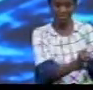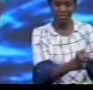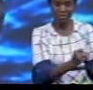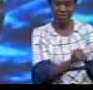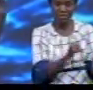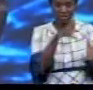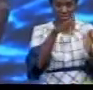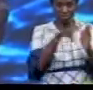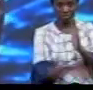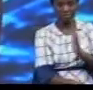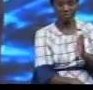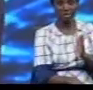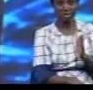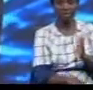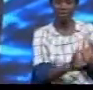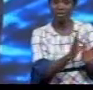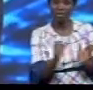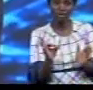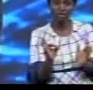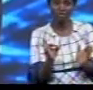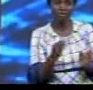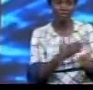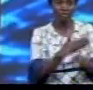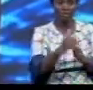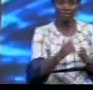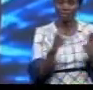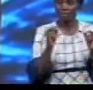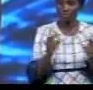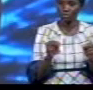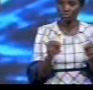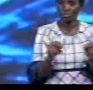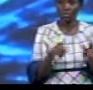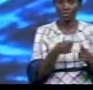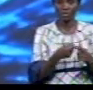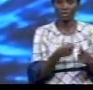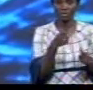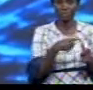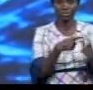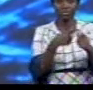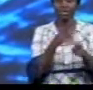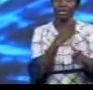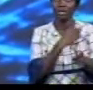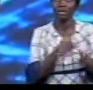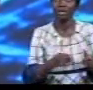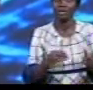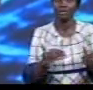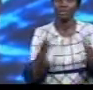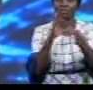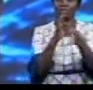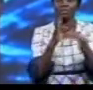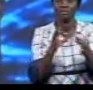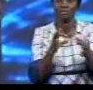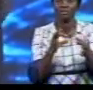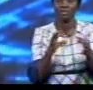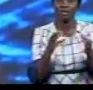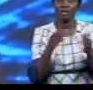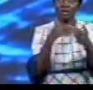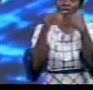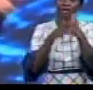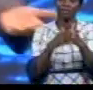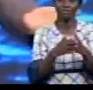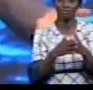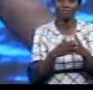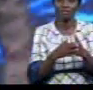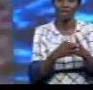to phone and connect heaven, and the thing will not work. And you